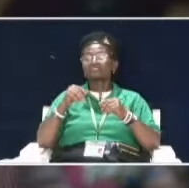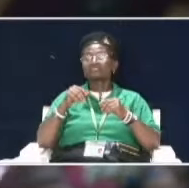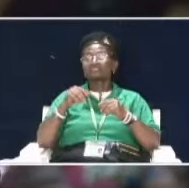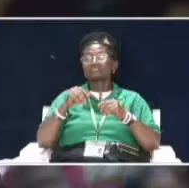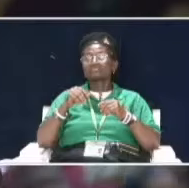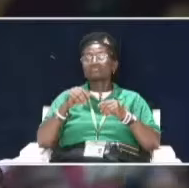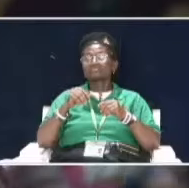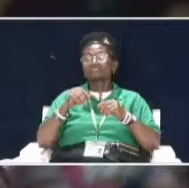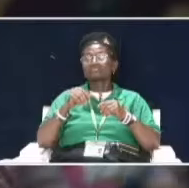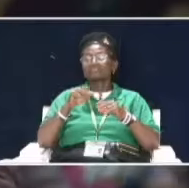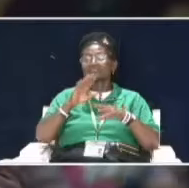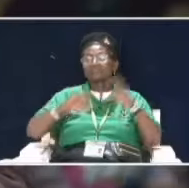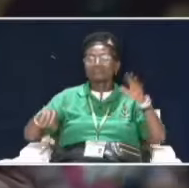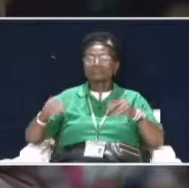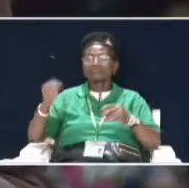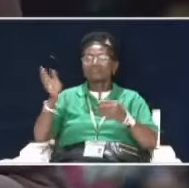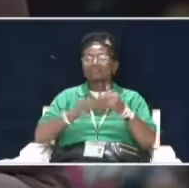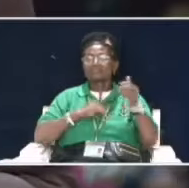Less than a week later,